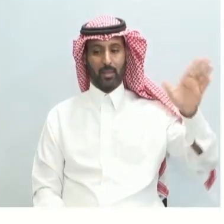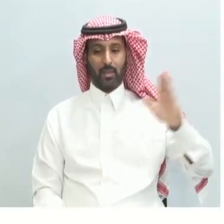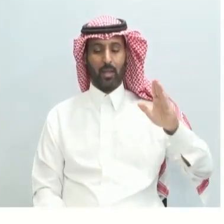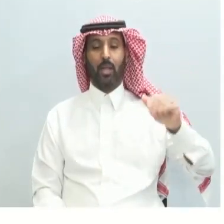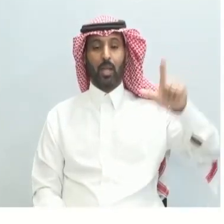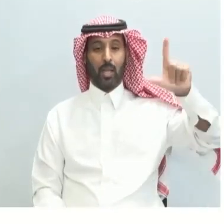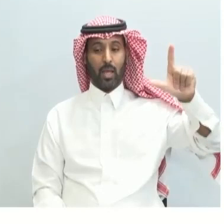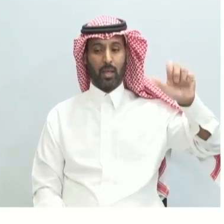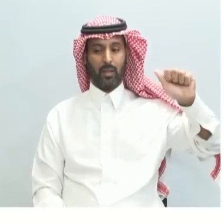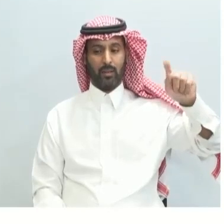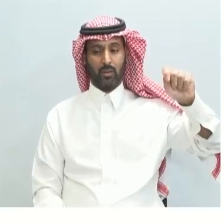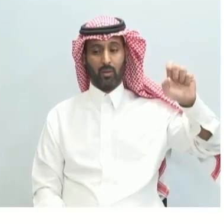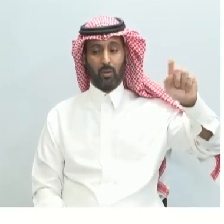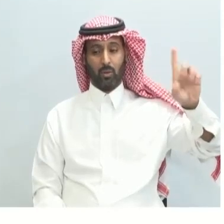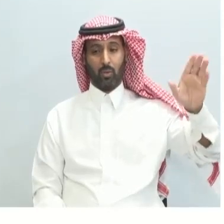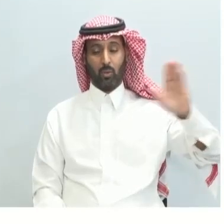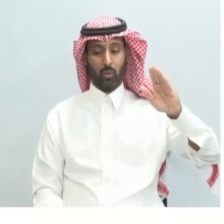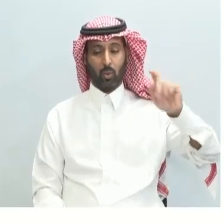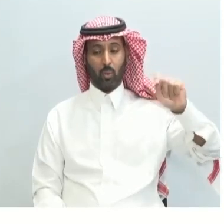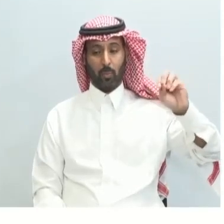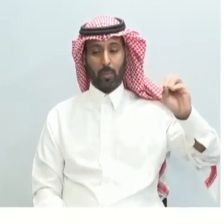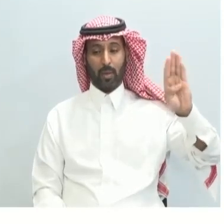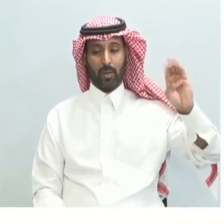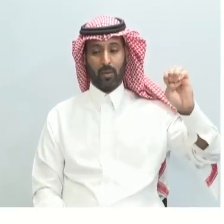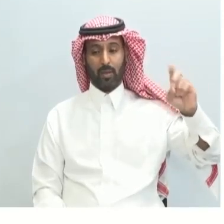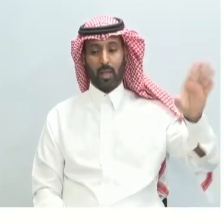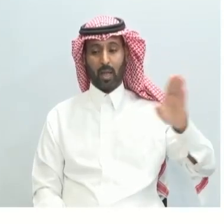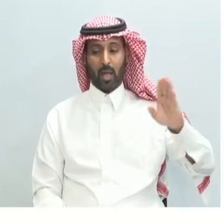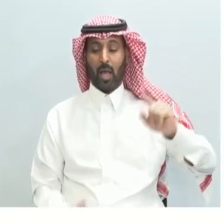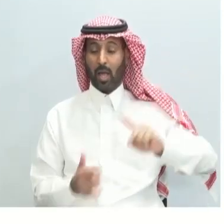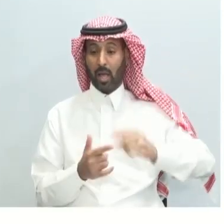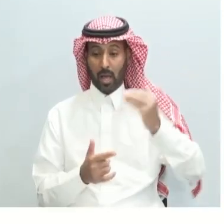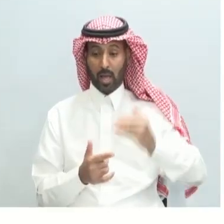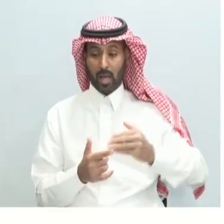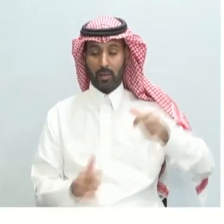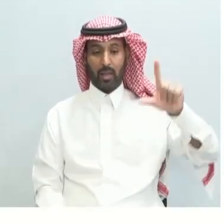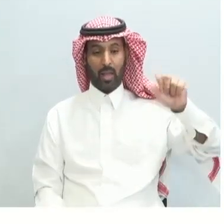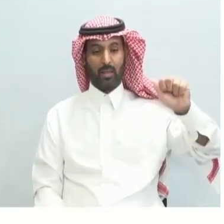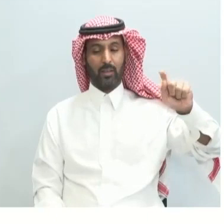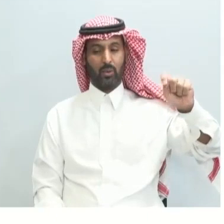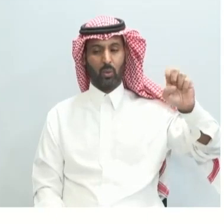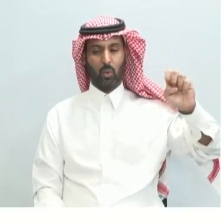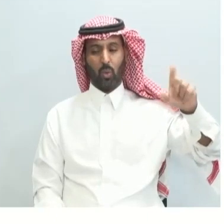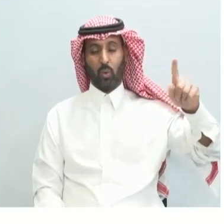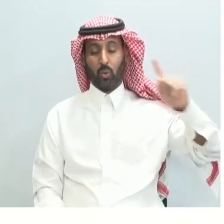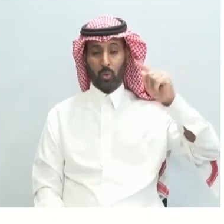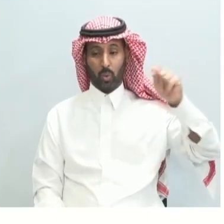Late to bed and late to rise makes